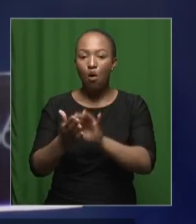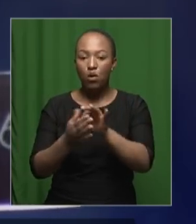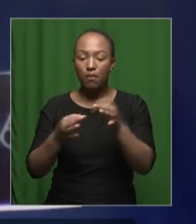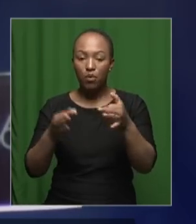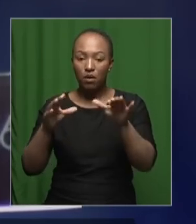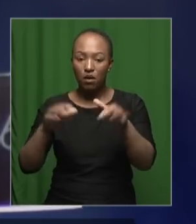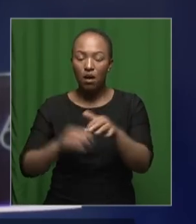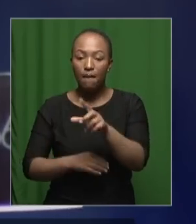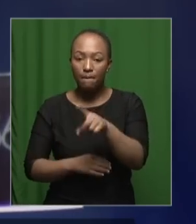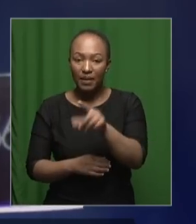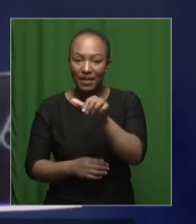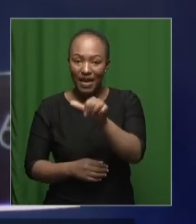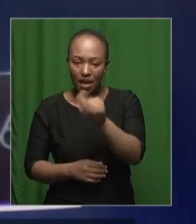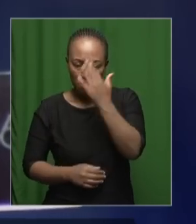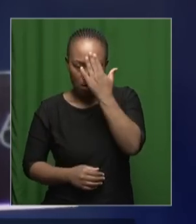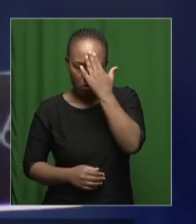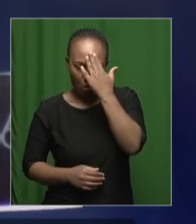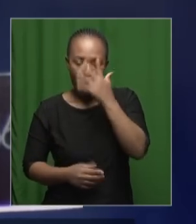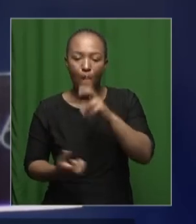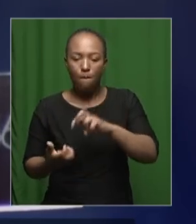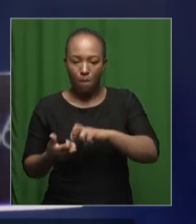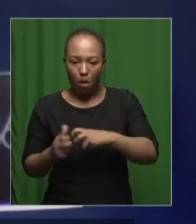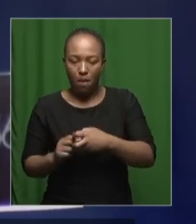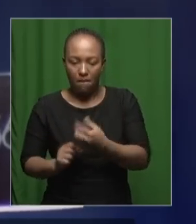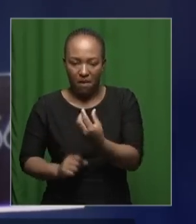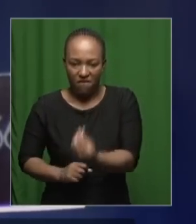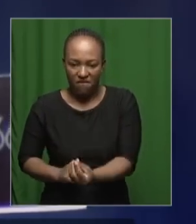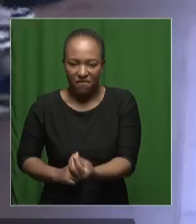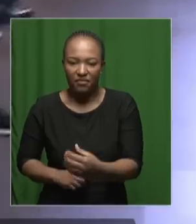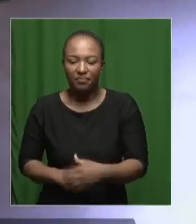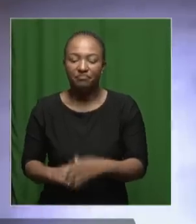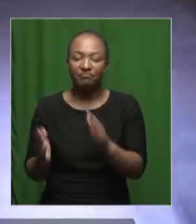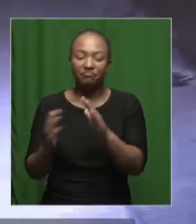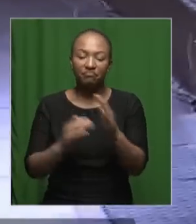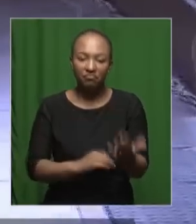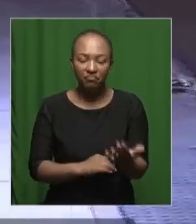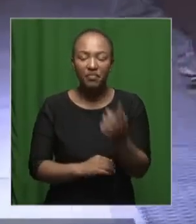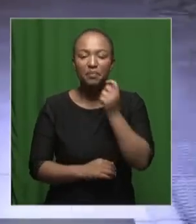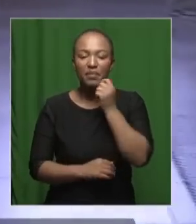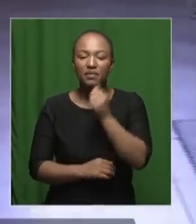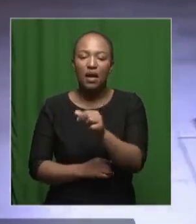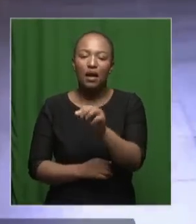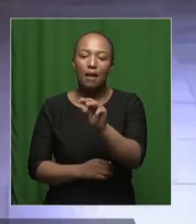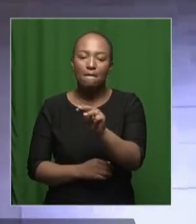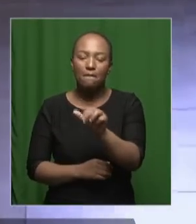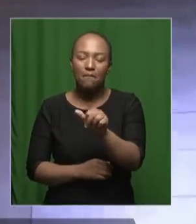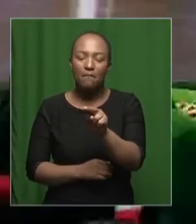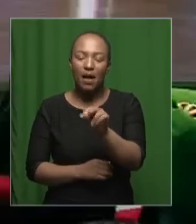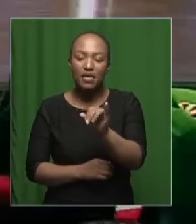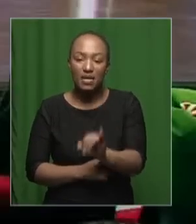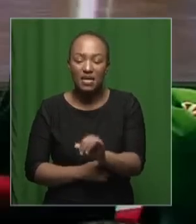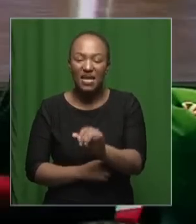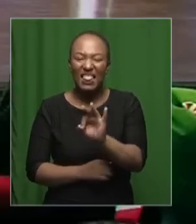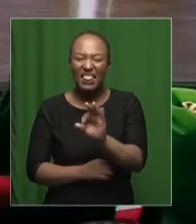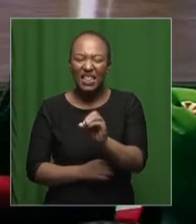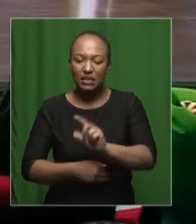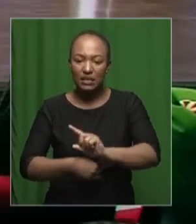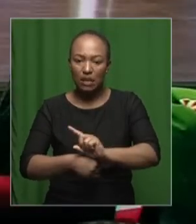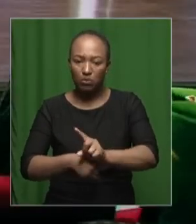the PA that knows there's a problem. Thank you. Mr. Manye, 30 seconds. Thank